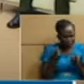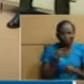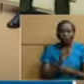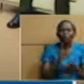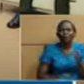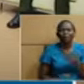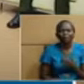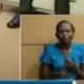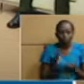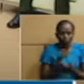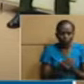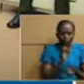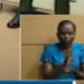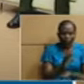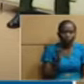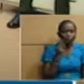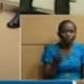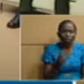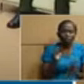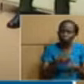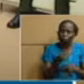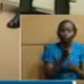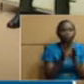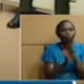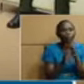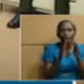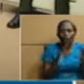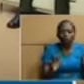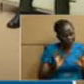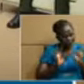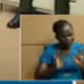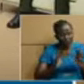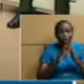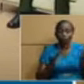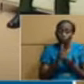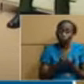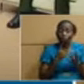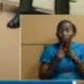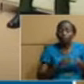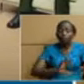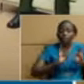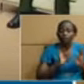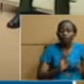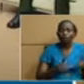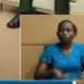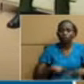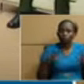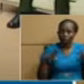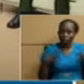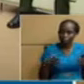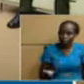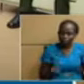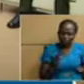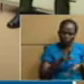with 13 million shillings you can't build a house, a decent house, because we're talking about dignified retirement. If you're paying